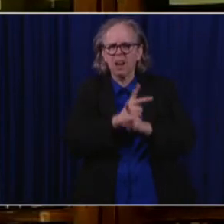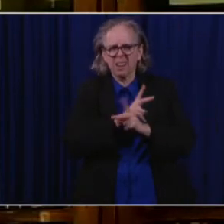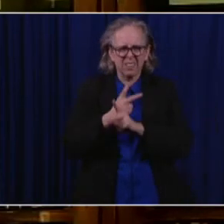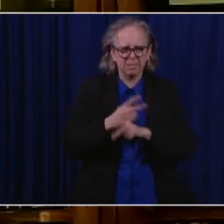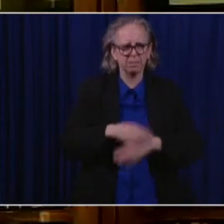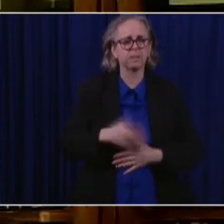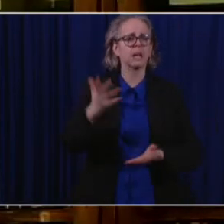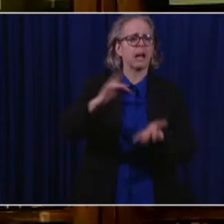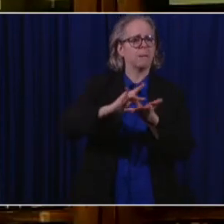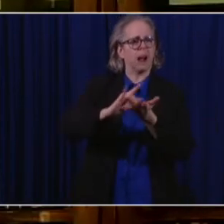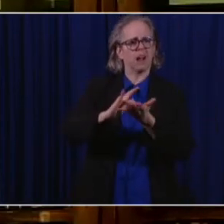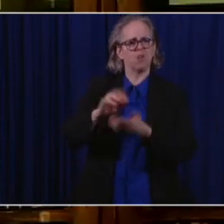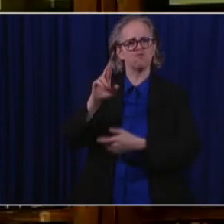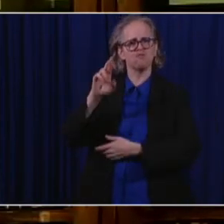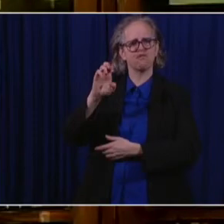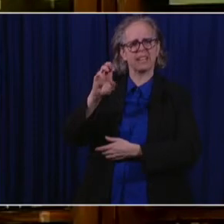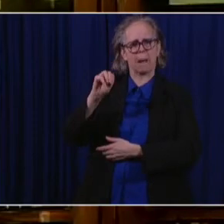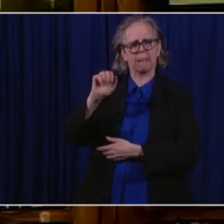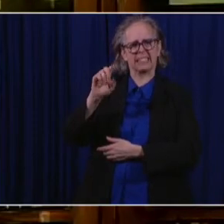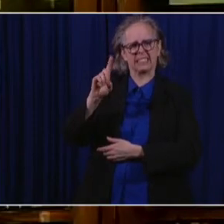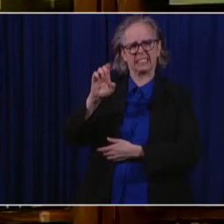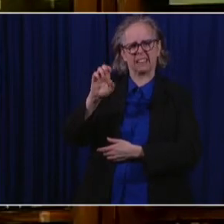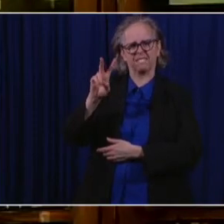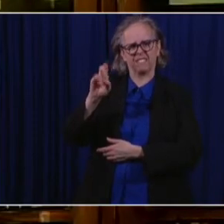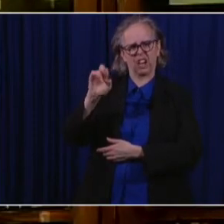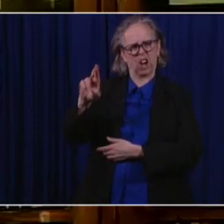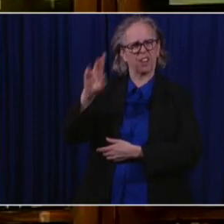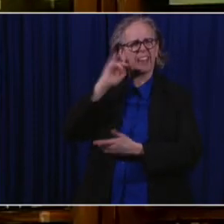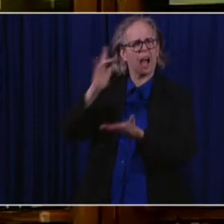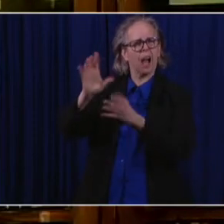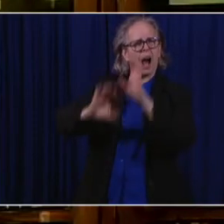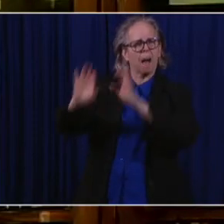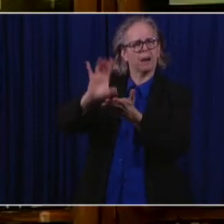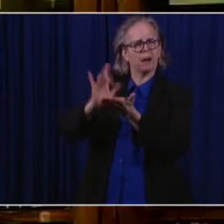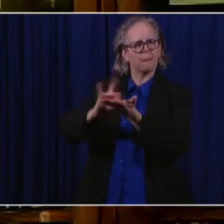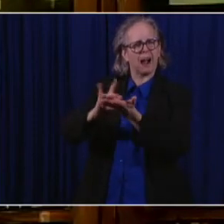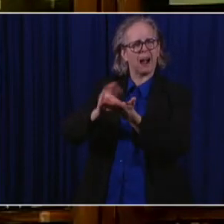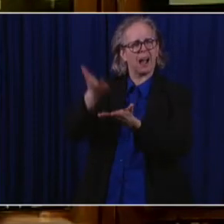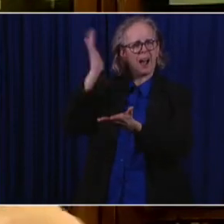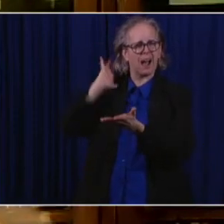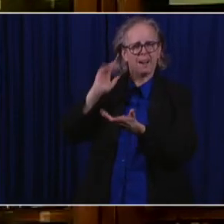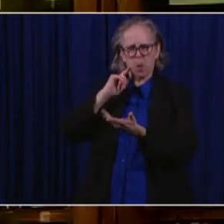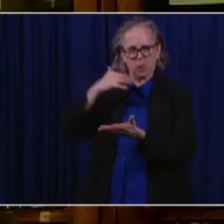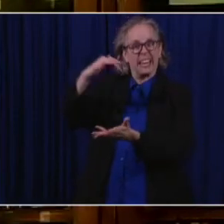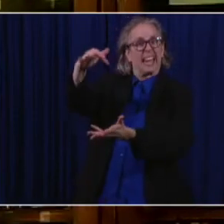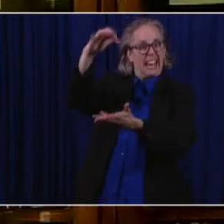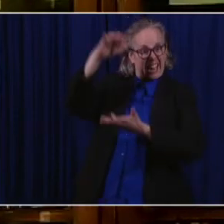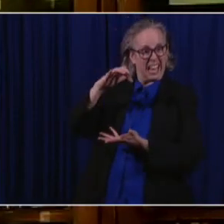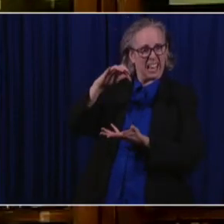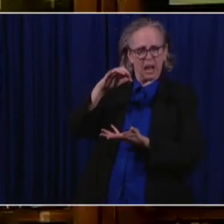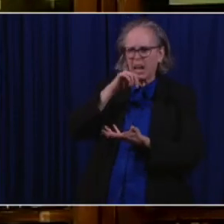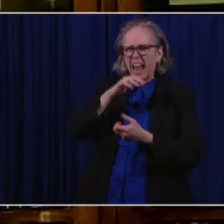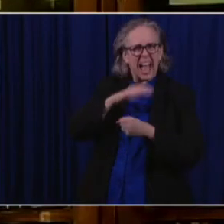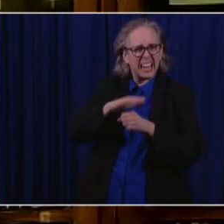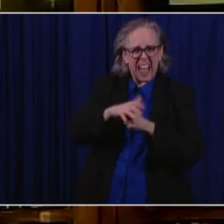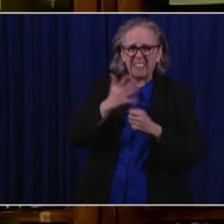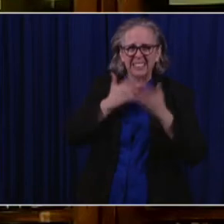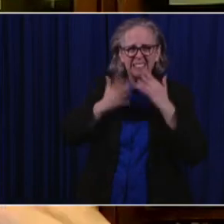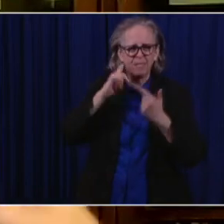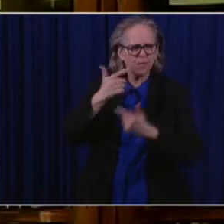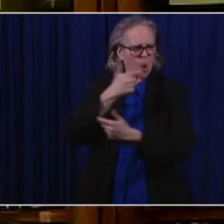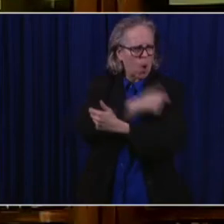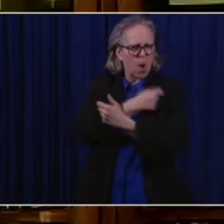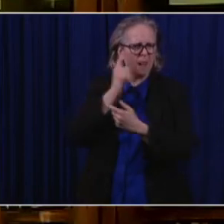allocation of medications, we got less than half the doses we would need to treat the patients we had in the hospital at that time. So we had